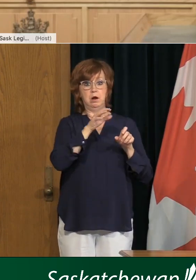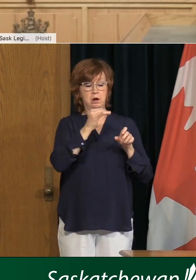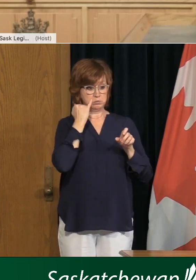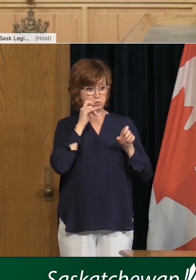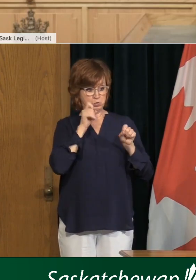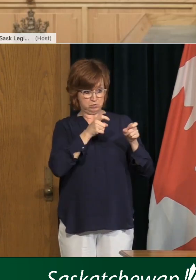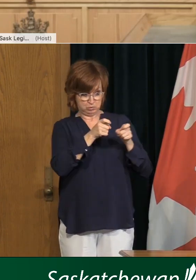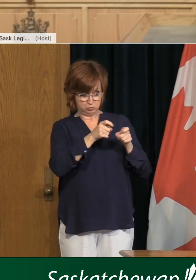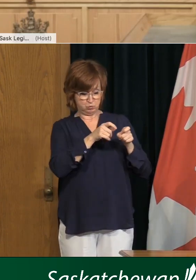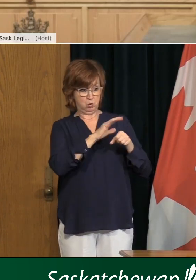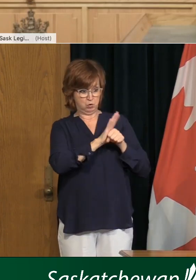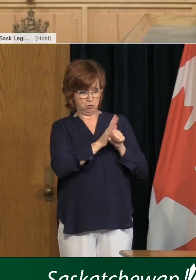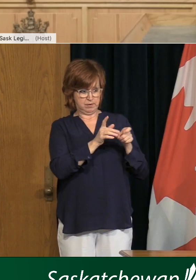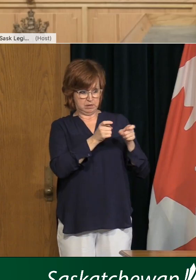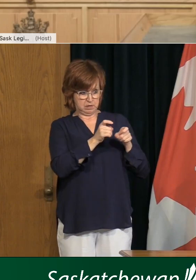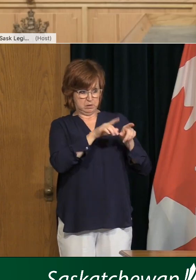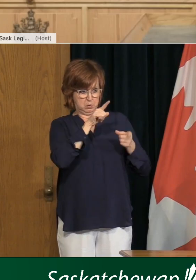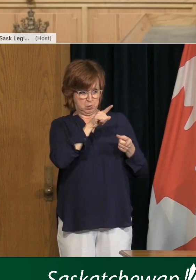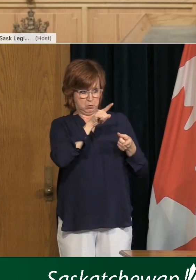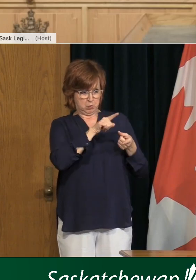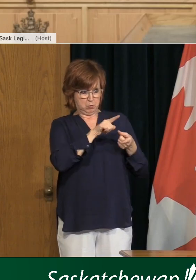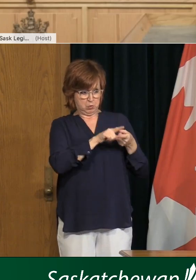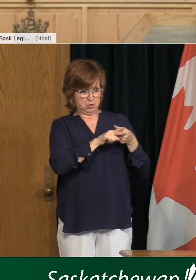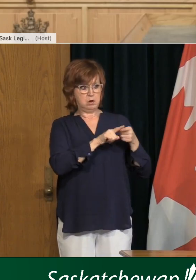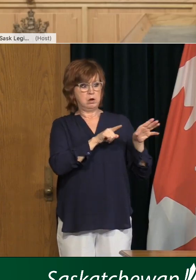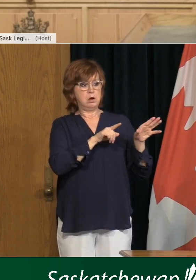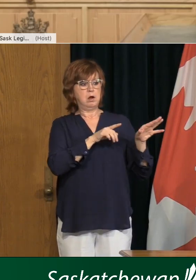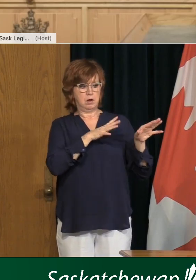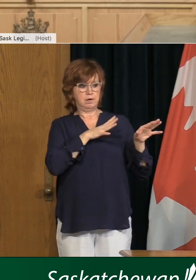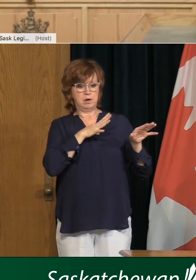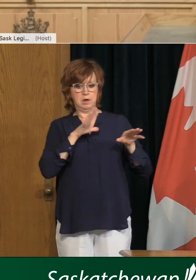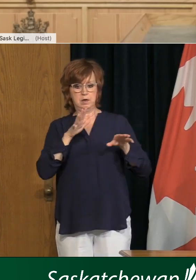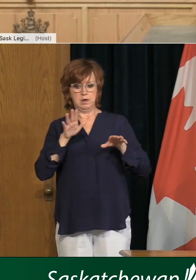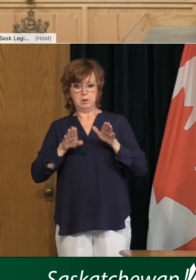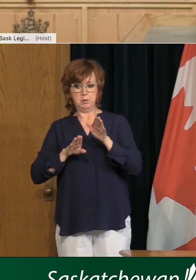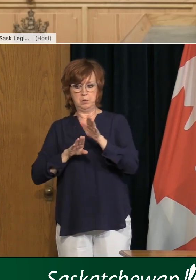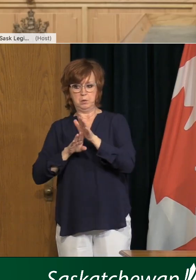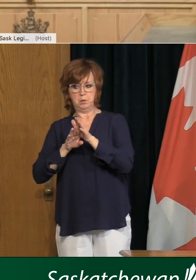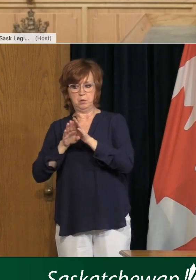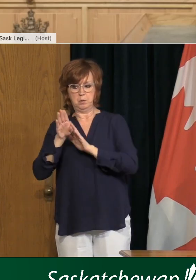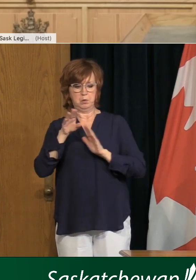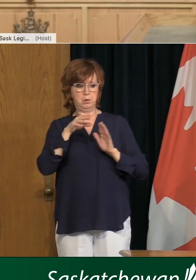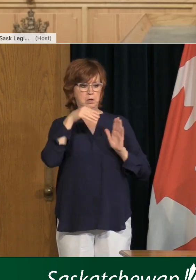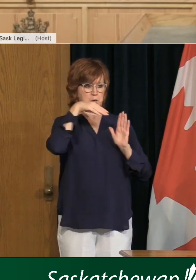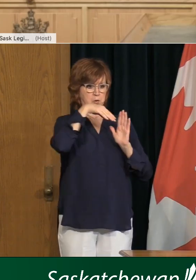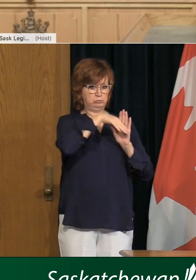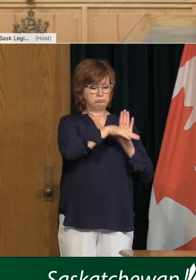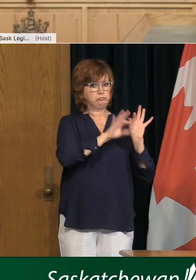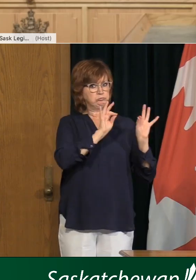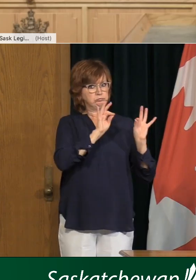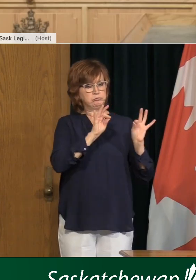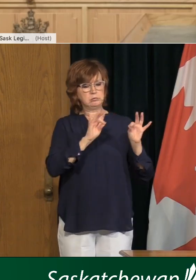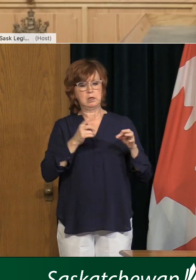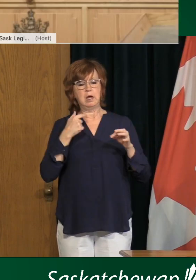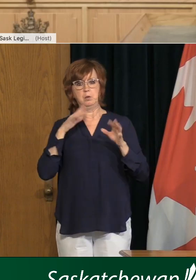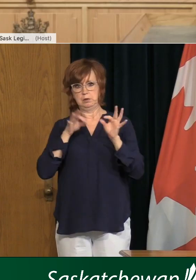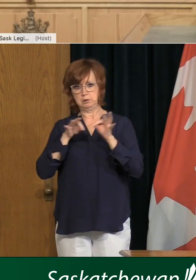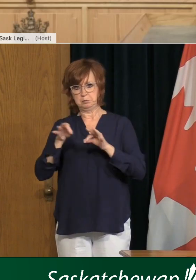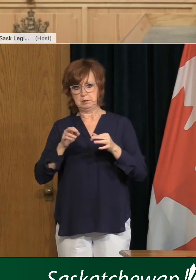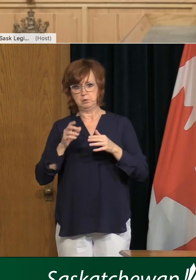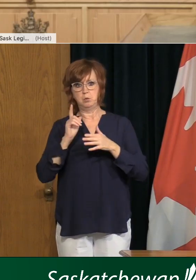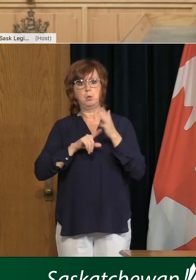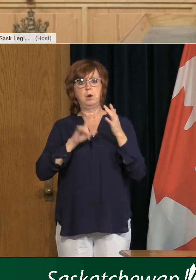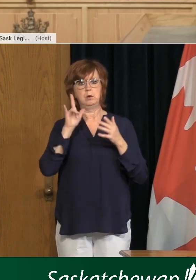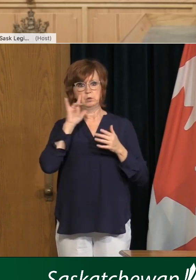key indicators, as well as looking at some of the triggers, which I'll also go into in a little bit more detail just now.